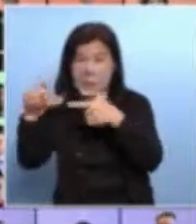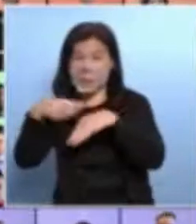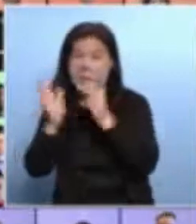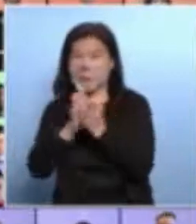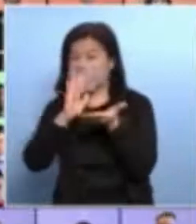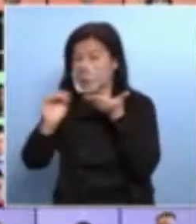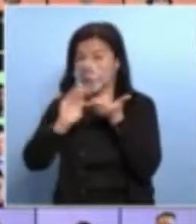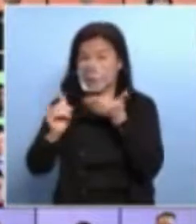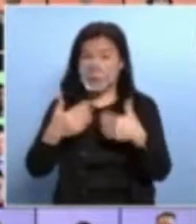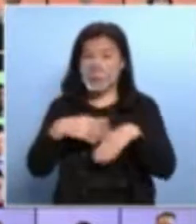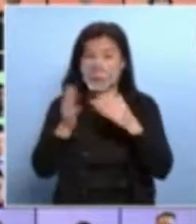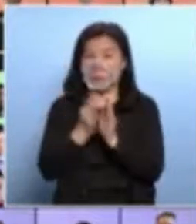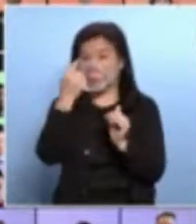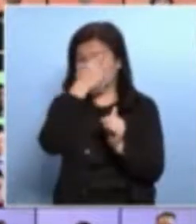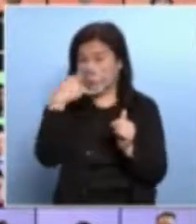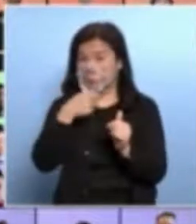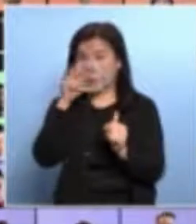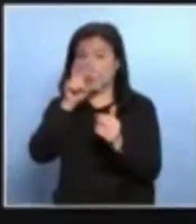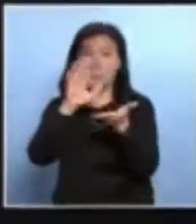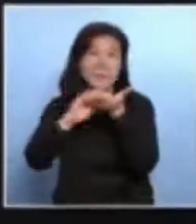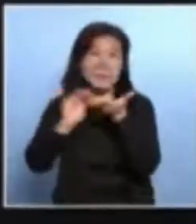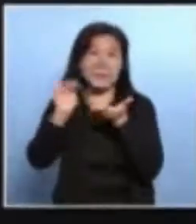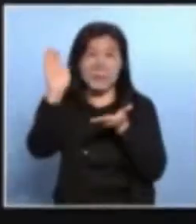keep the video on and show your faces.